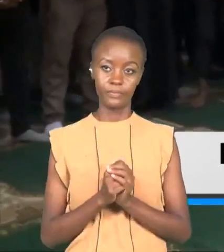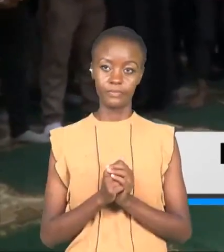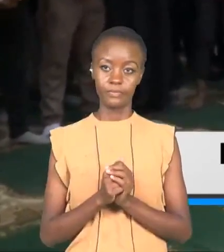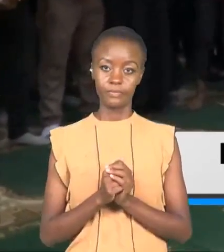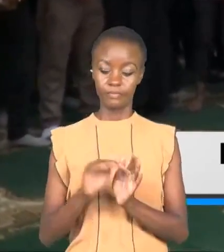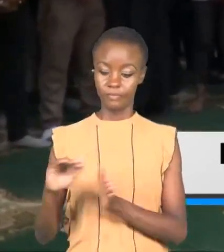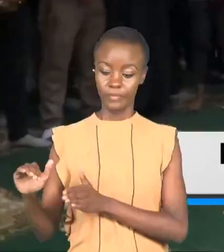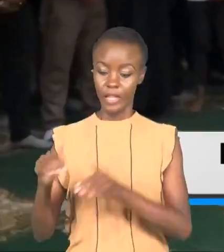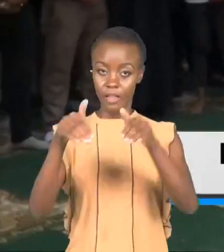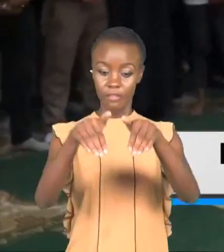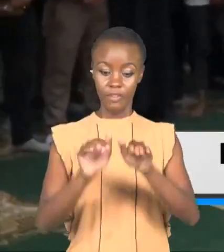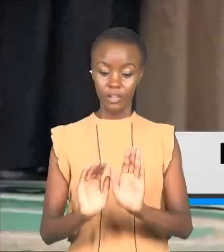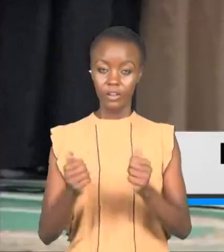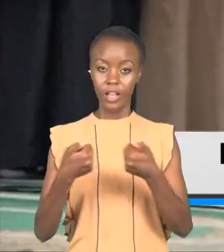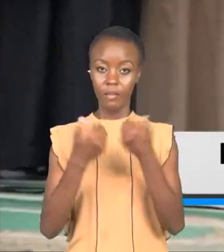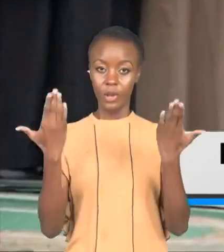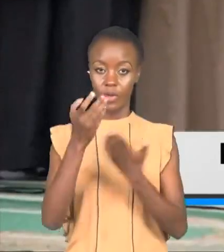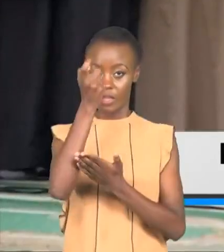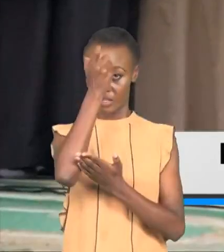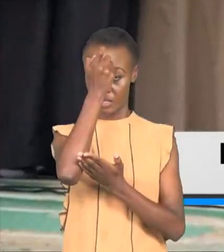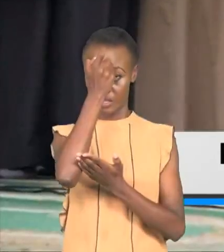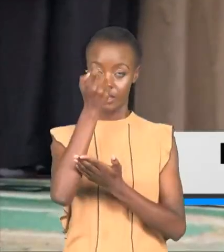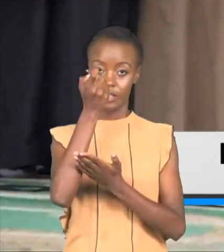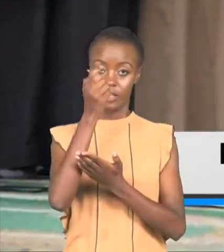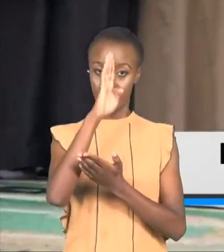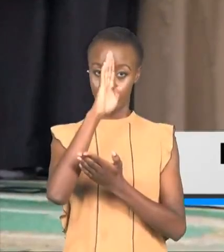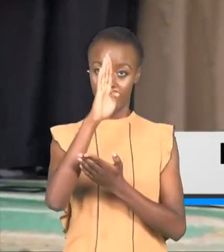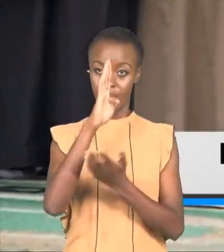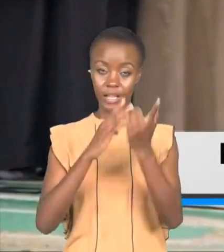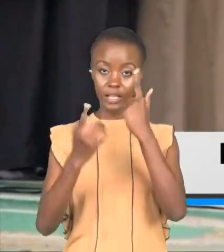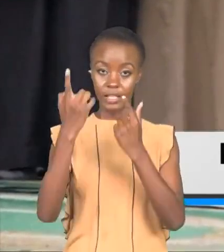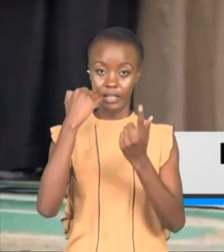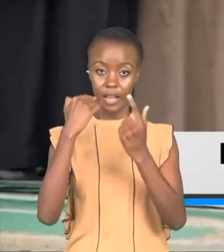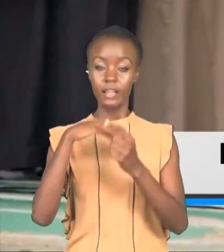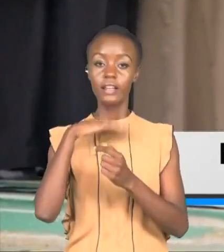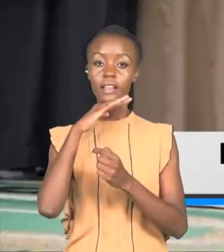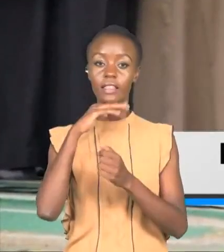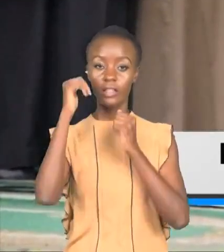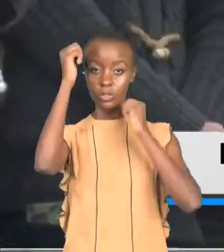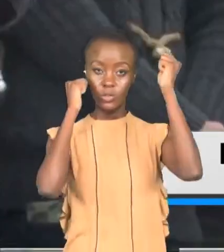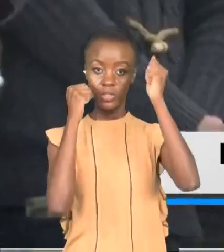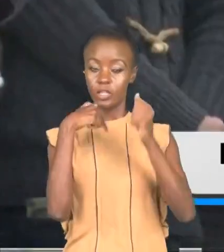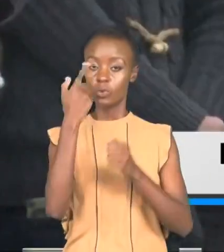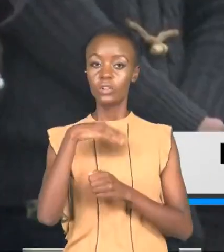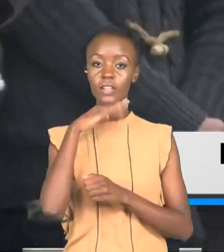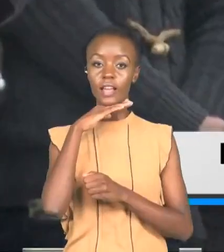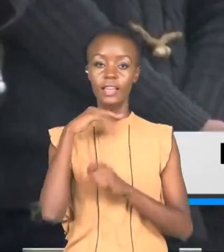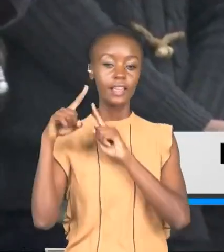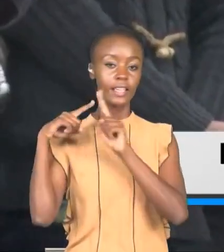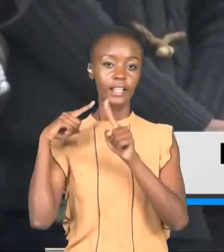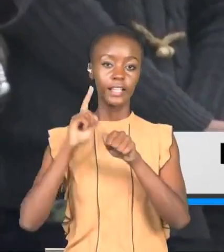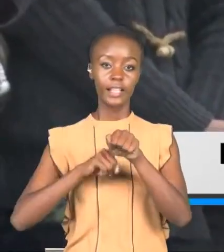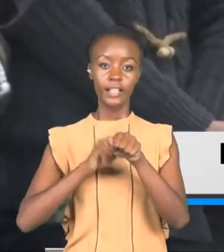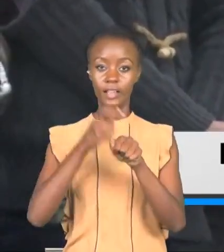Funerals and prayers were held in Cairo and Sharqiya on Sunday to mourn the death of an officer and soldiers killed in a deadly attack on